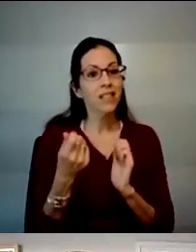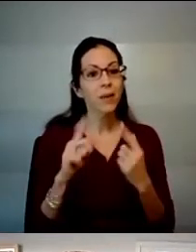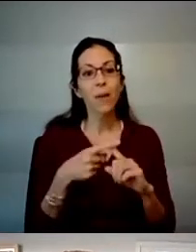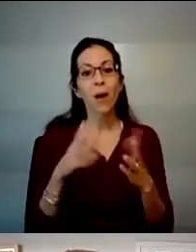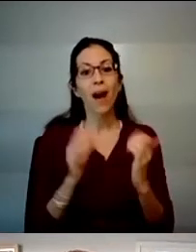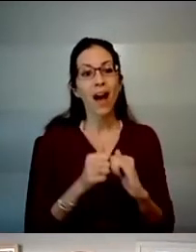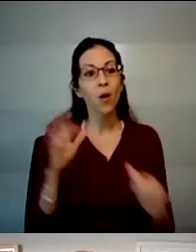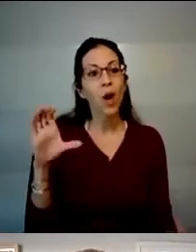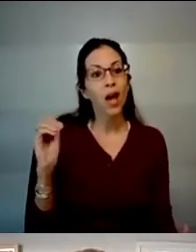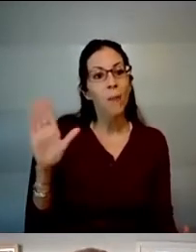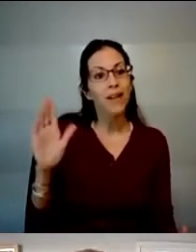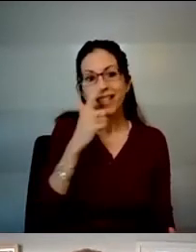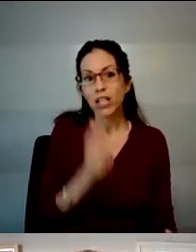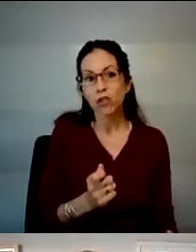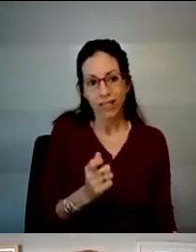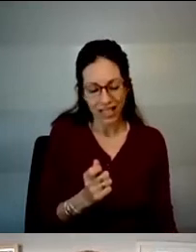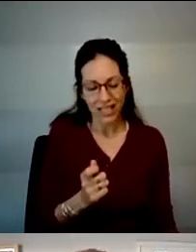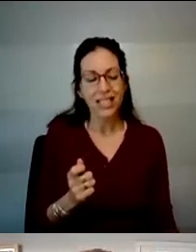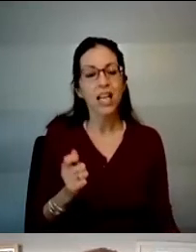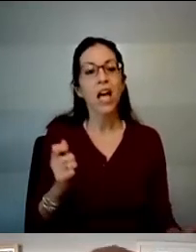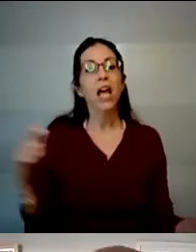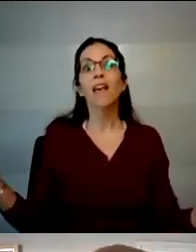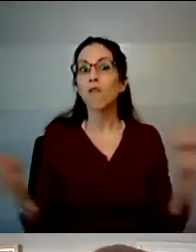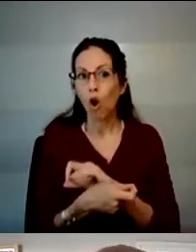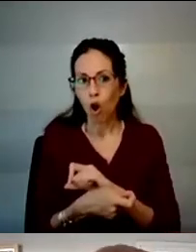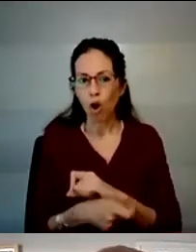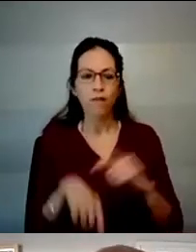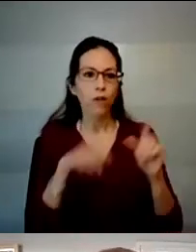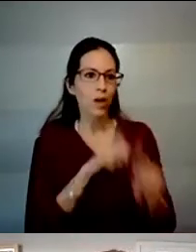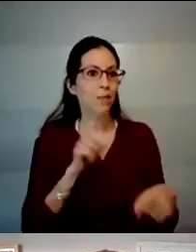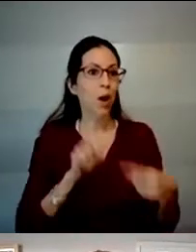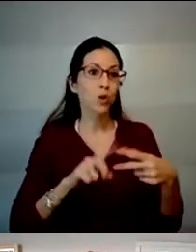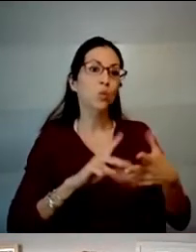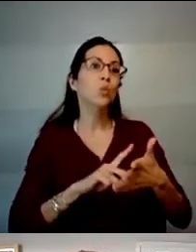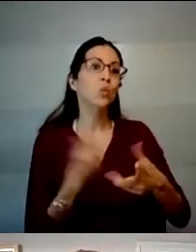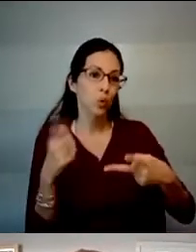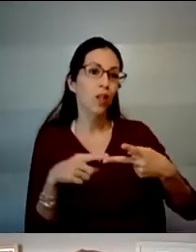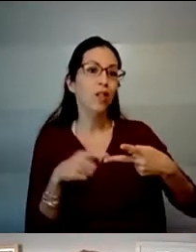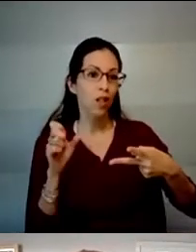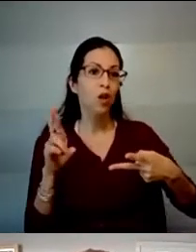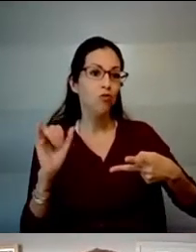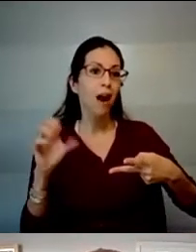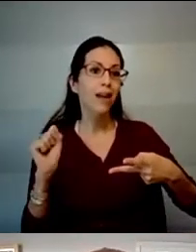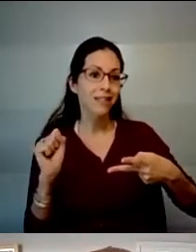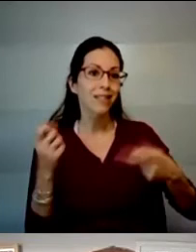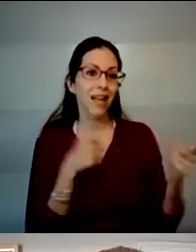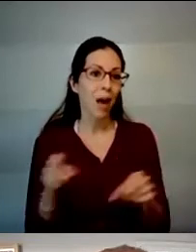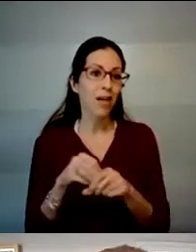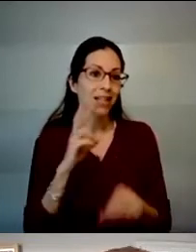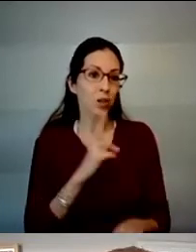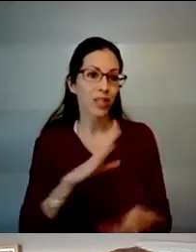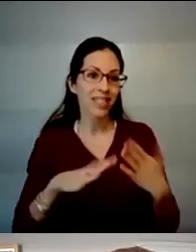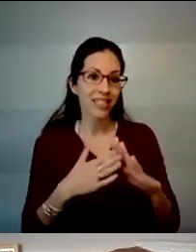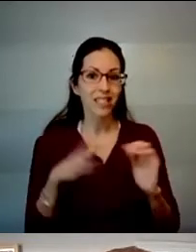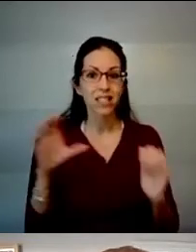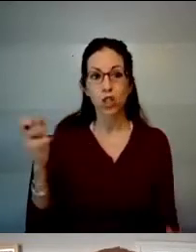interests evolved, responded to the dual crises that were going on here in the Twin Cities, as Sean talked about, both the